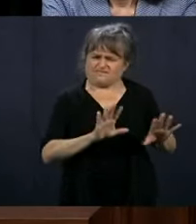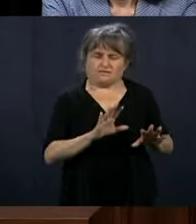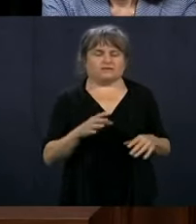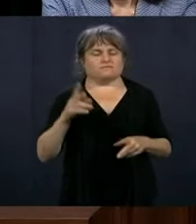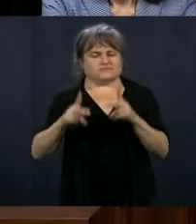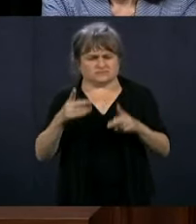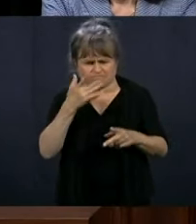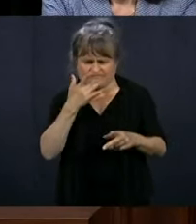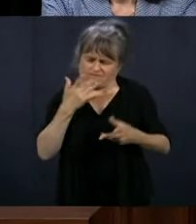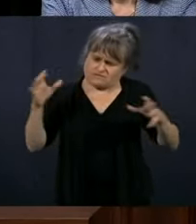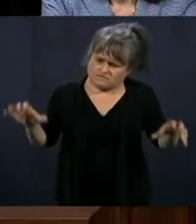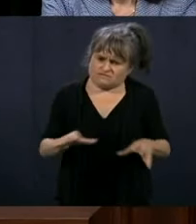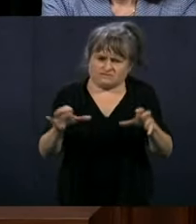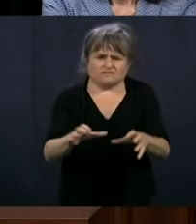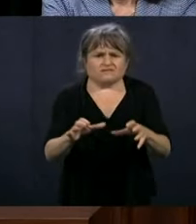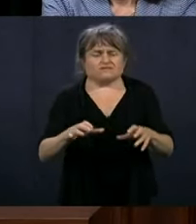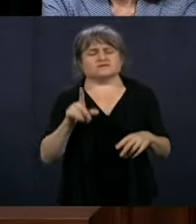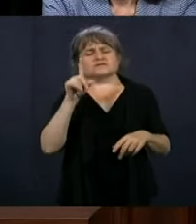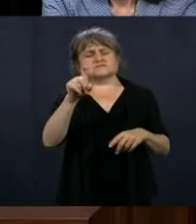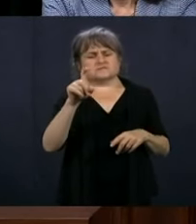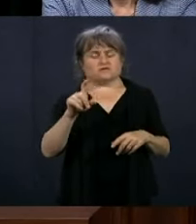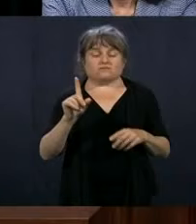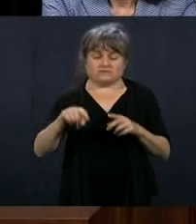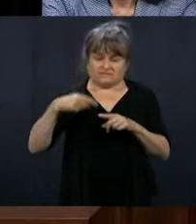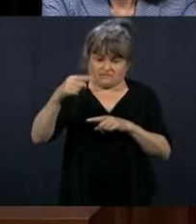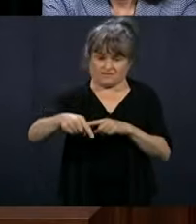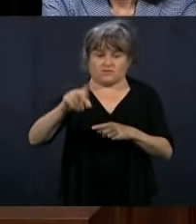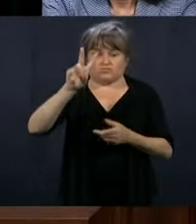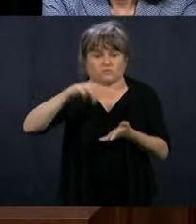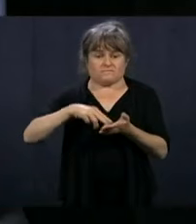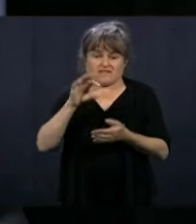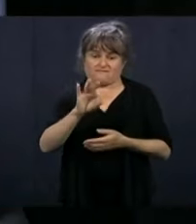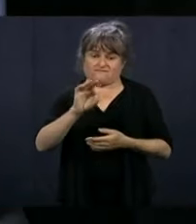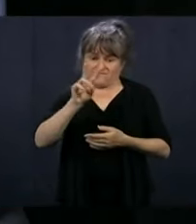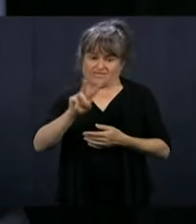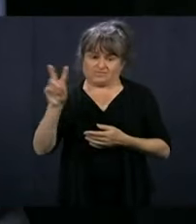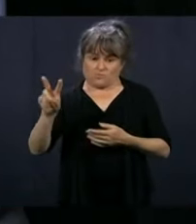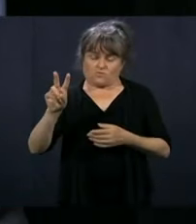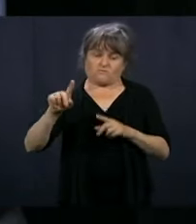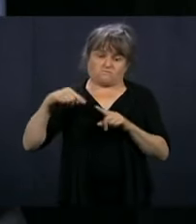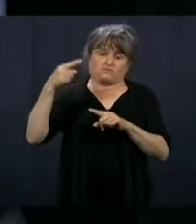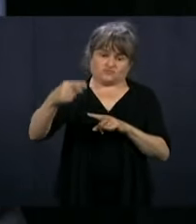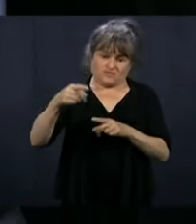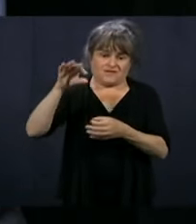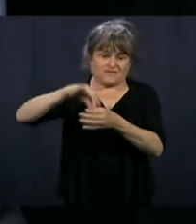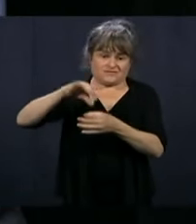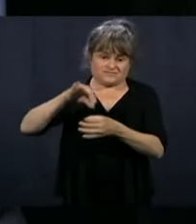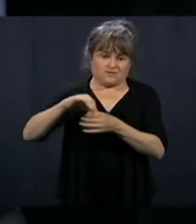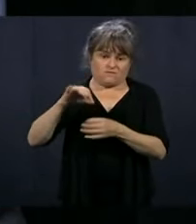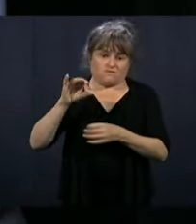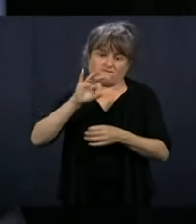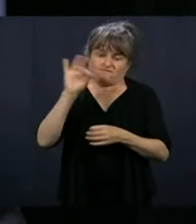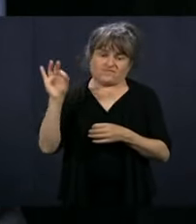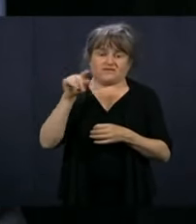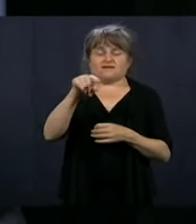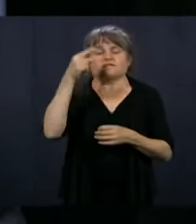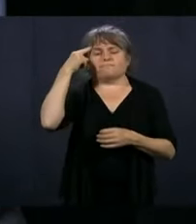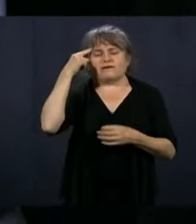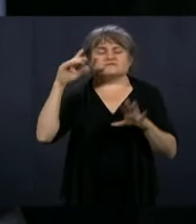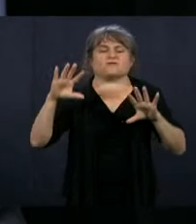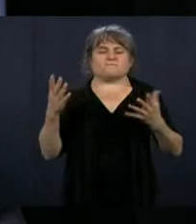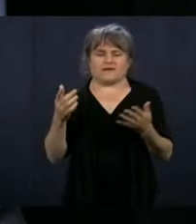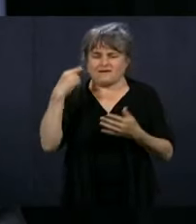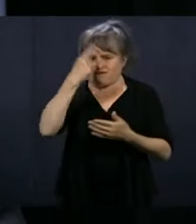from your government before the next general elections in 2022 to have racism take a few steps